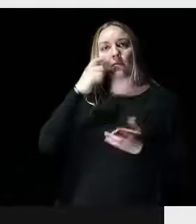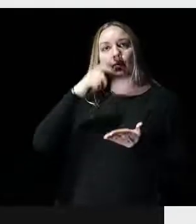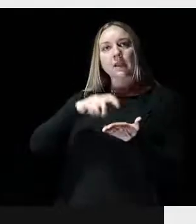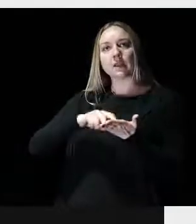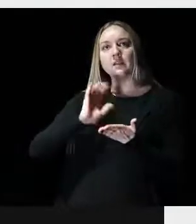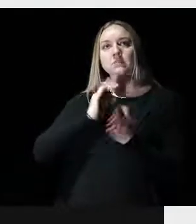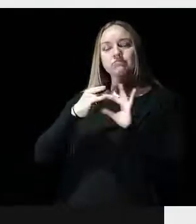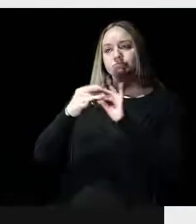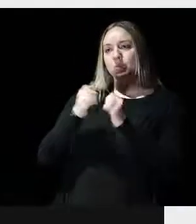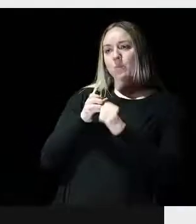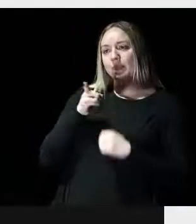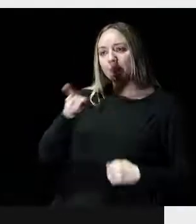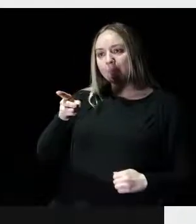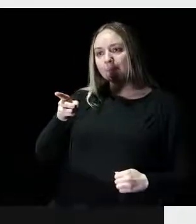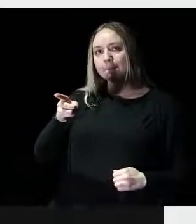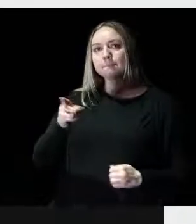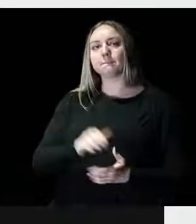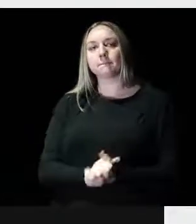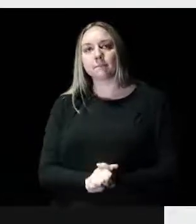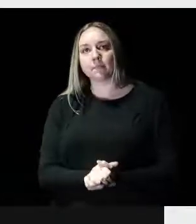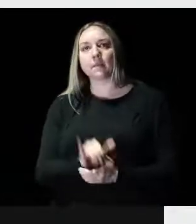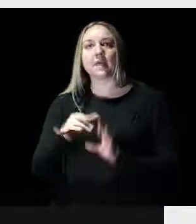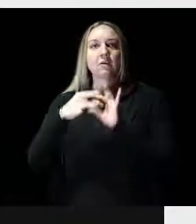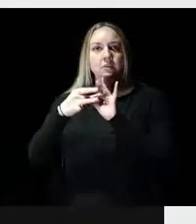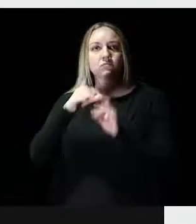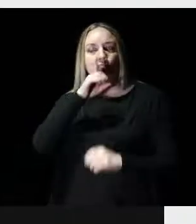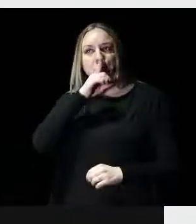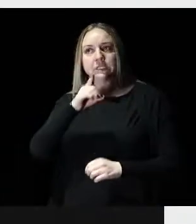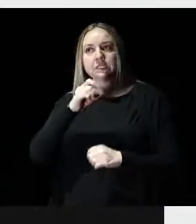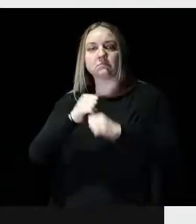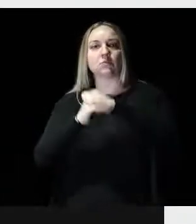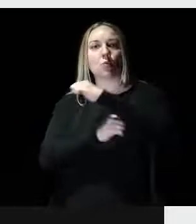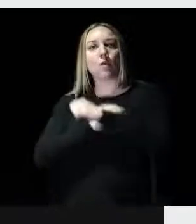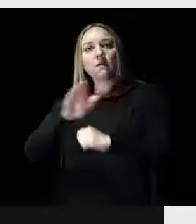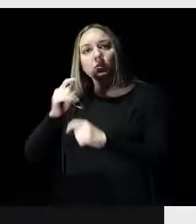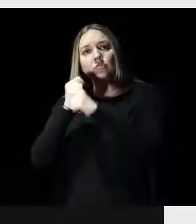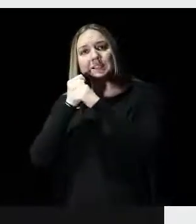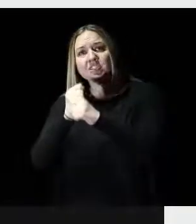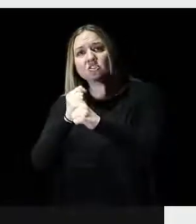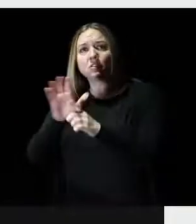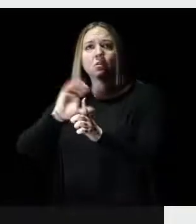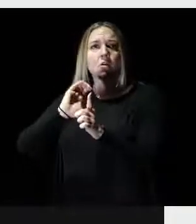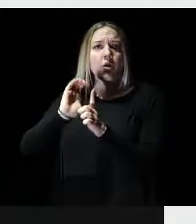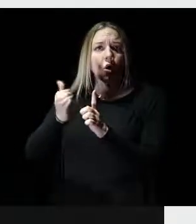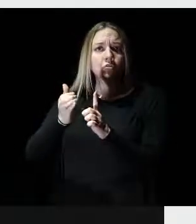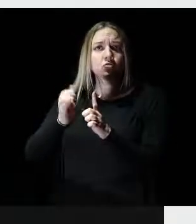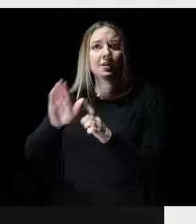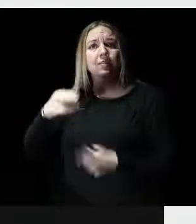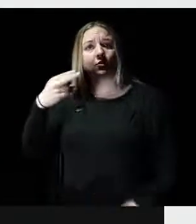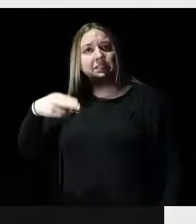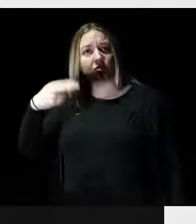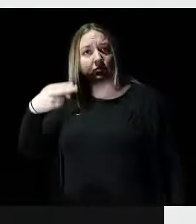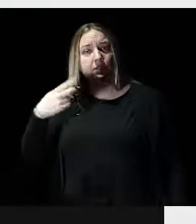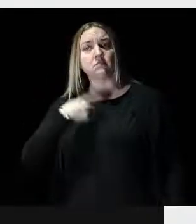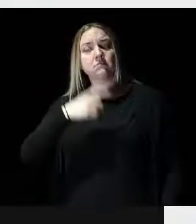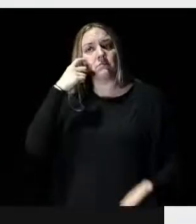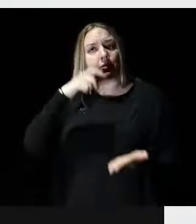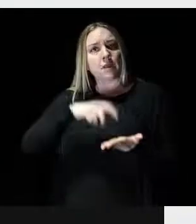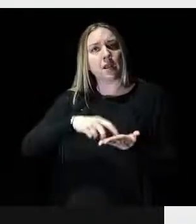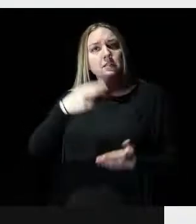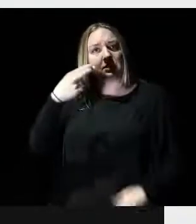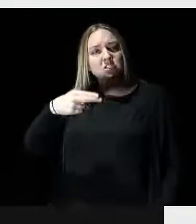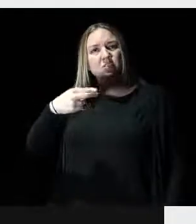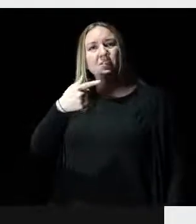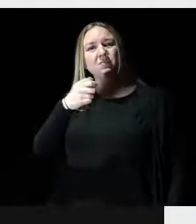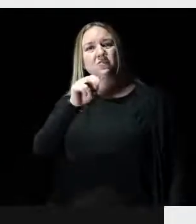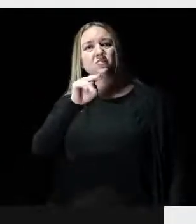with this land. That relationship is the core of their traditions, cultures, and histories. We recognize the history of